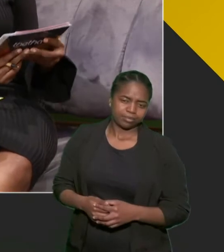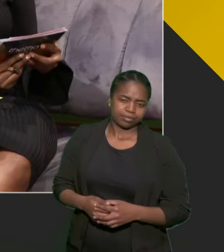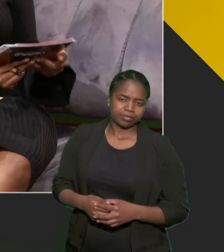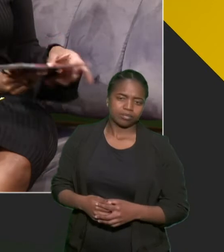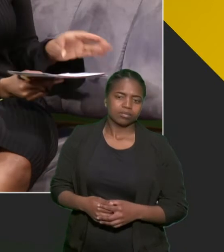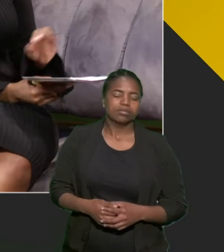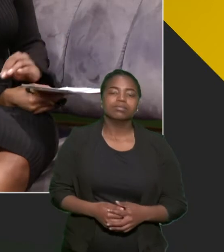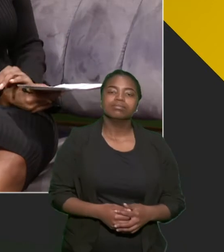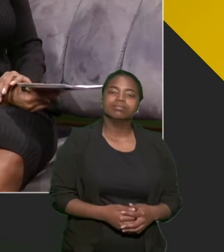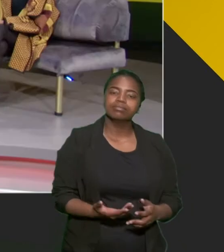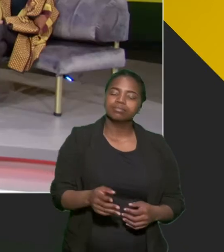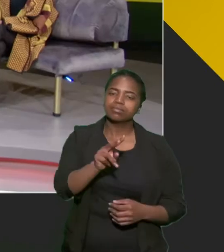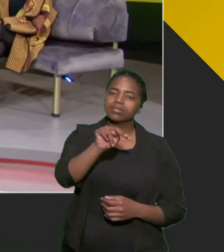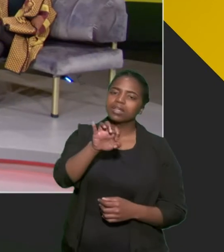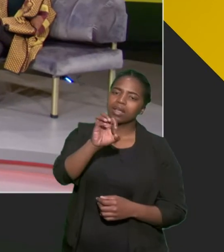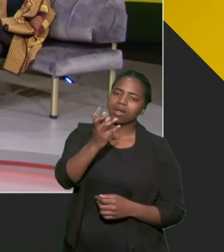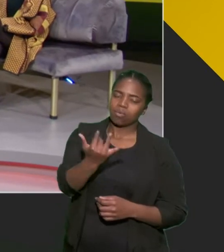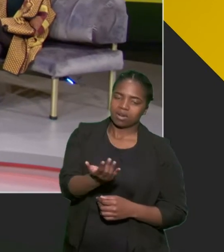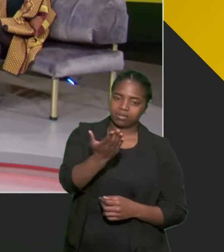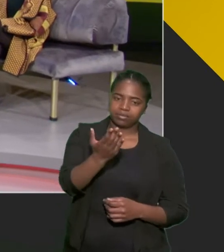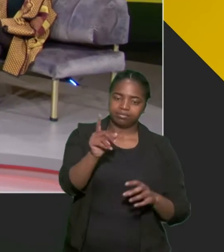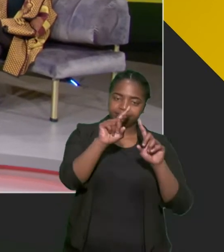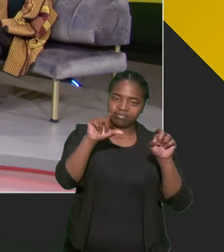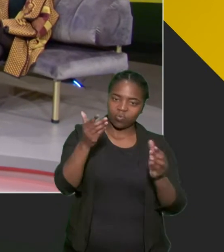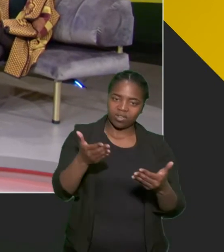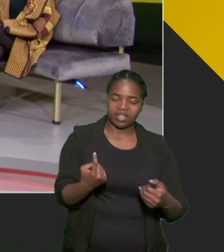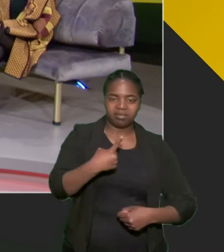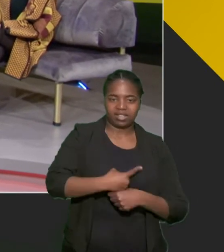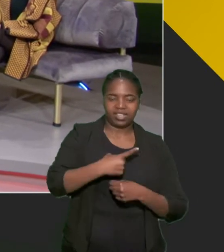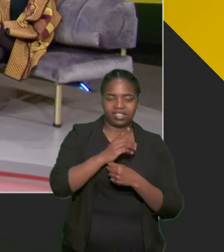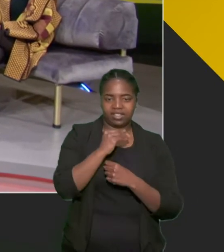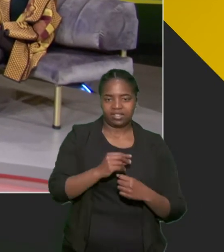let's bring in Neo Leduma into our conversation. Neo, welcome to Daily Thetha.